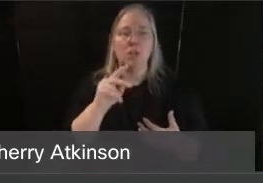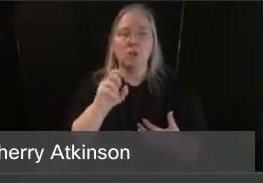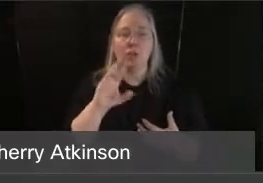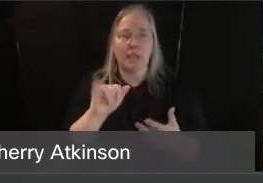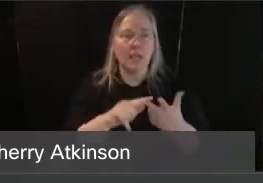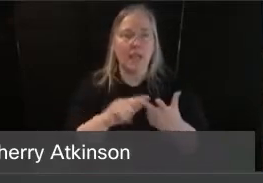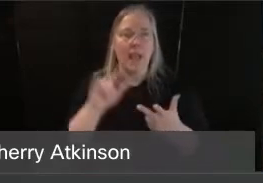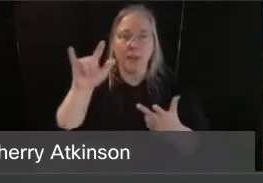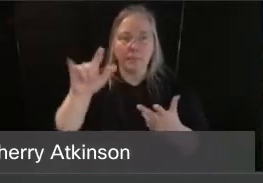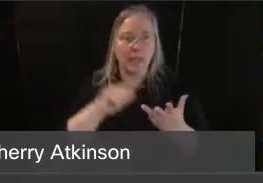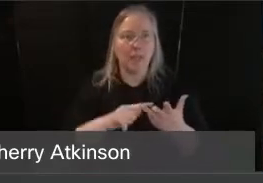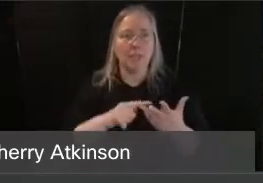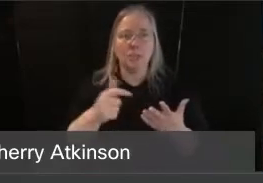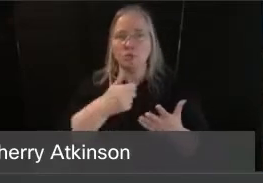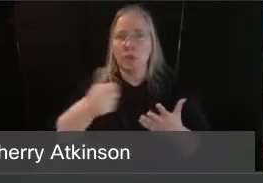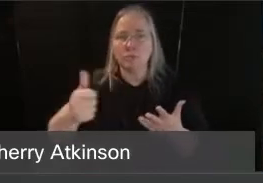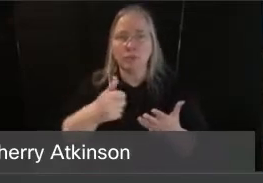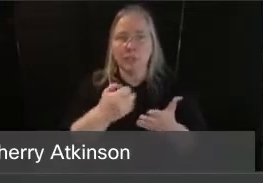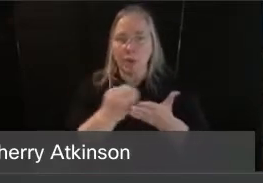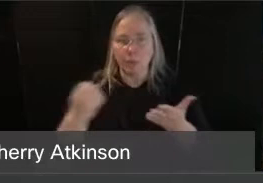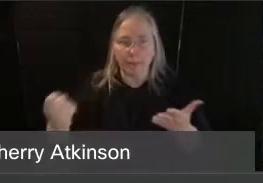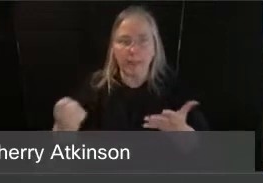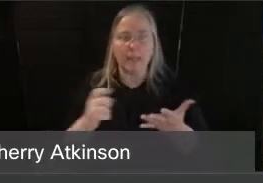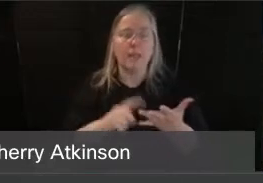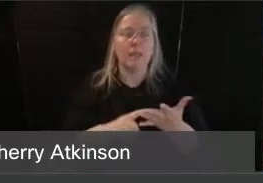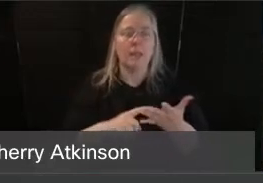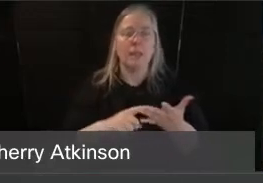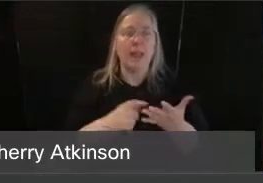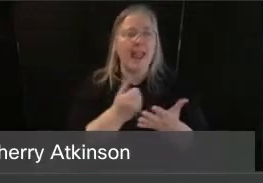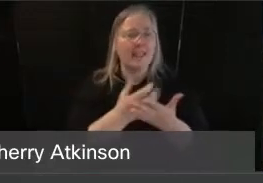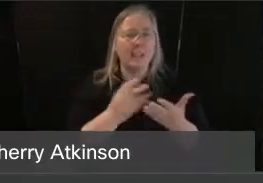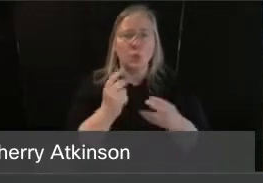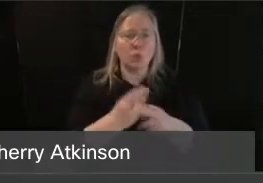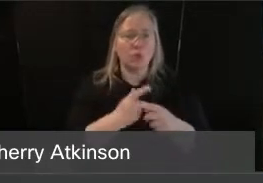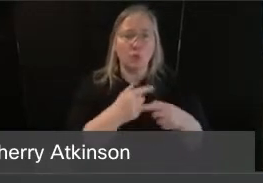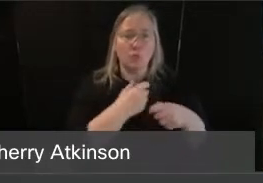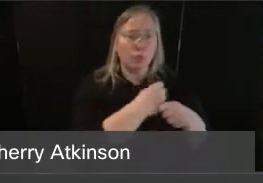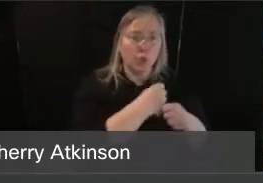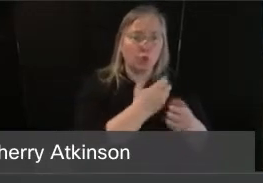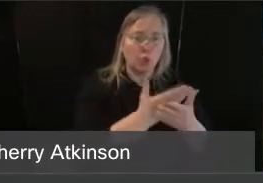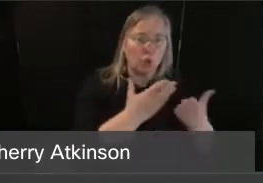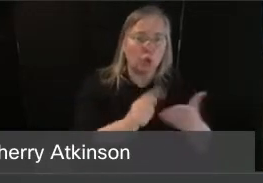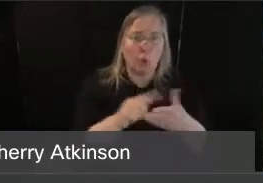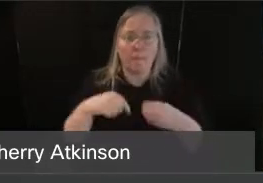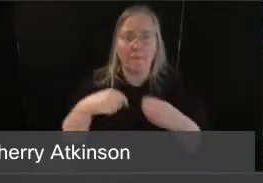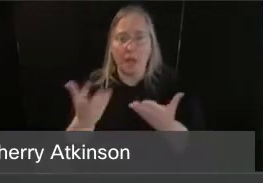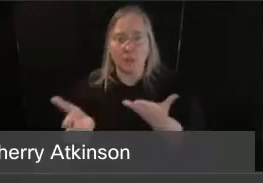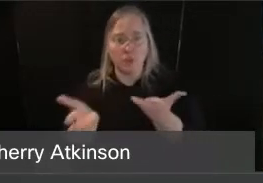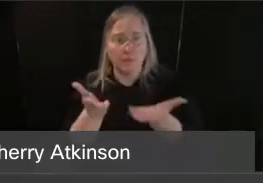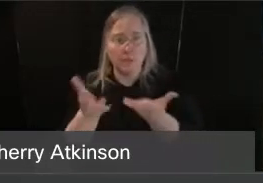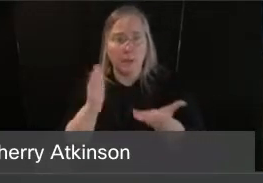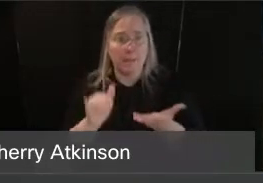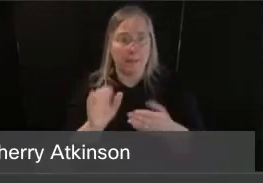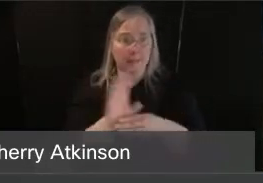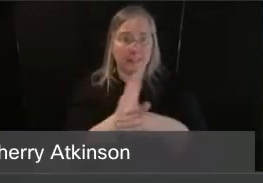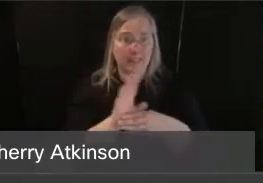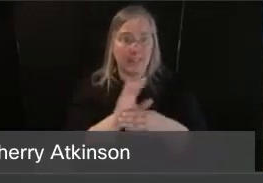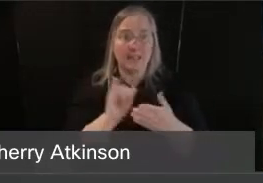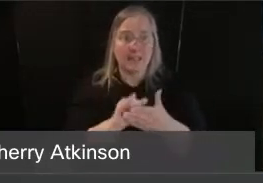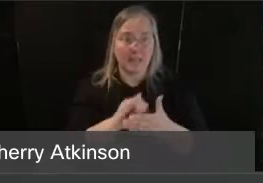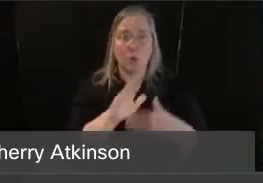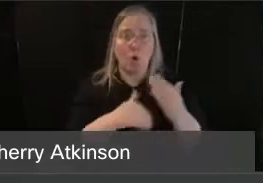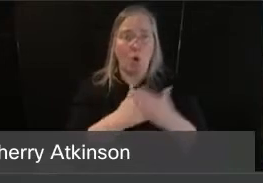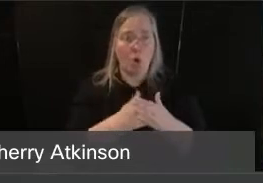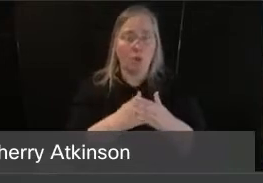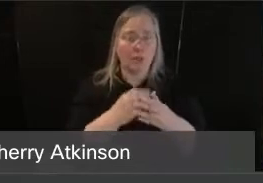airplanes, transportation equipment, anything that's used to produce goods or provide services by businesses is considered to be investment.